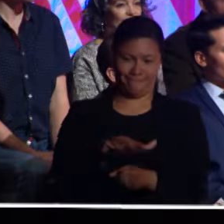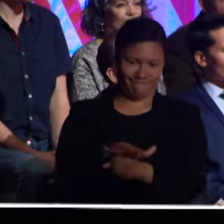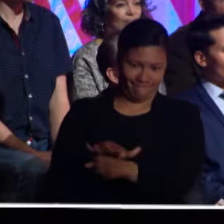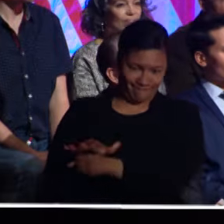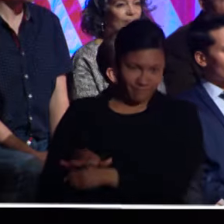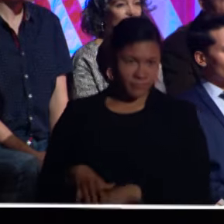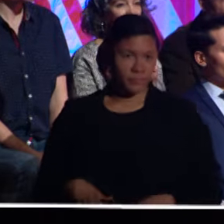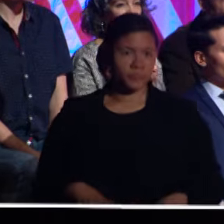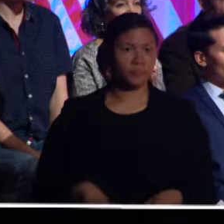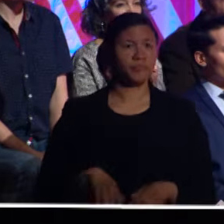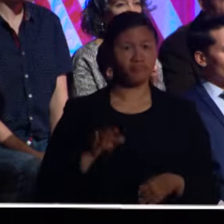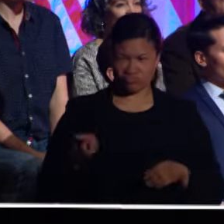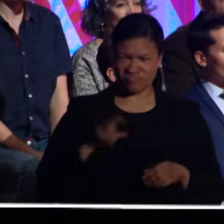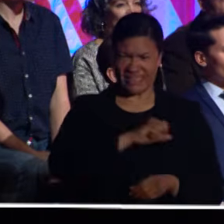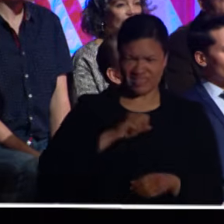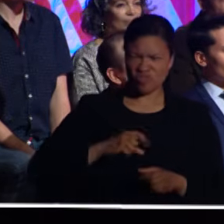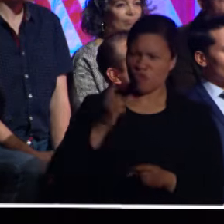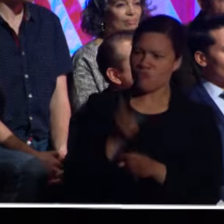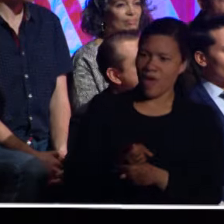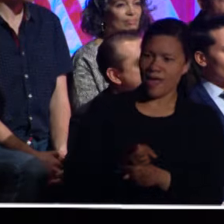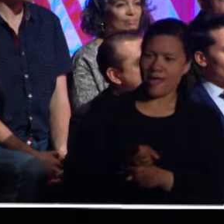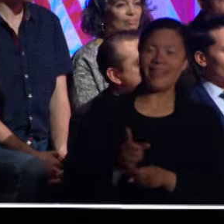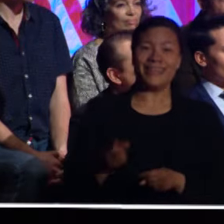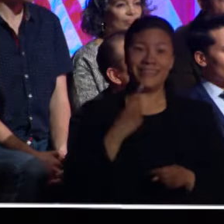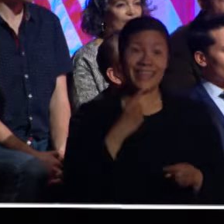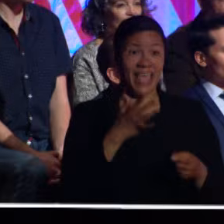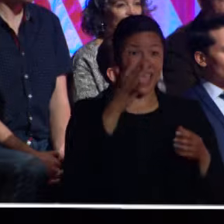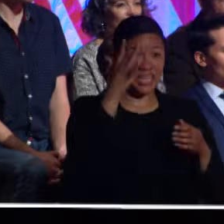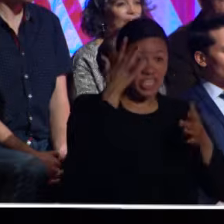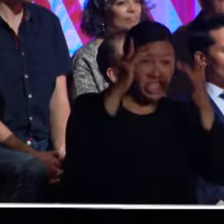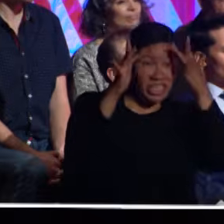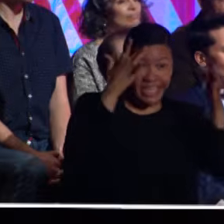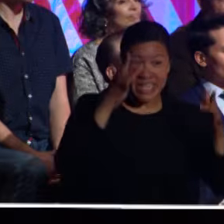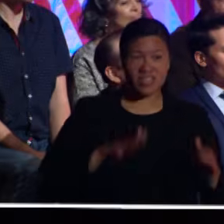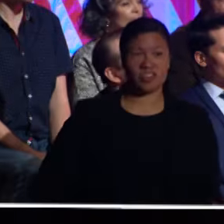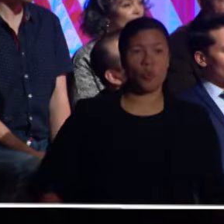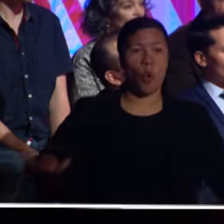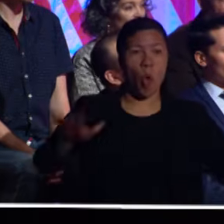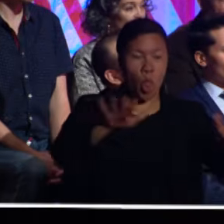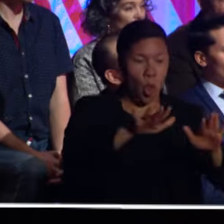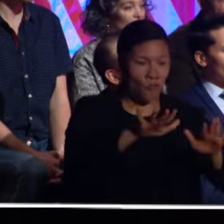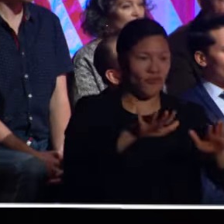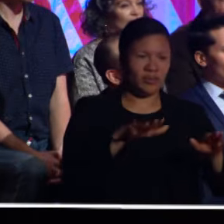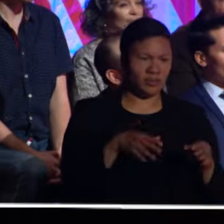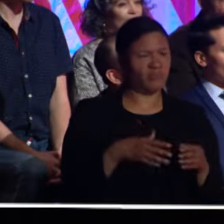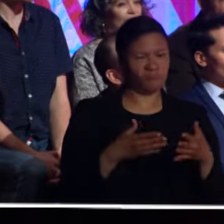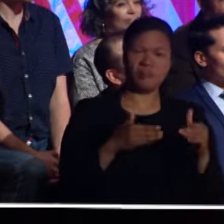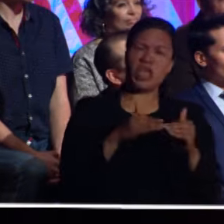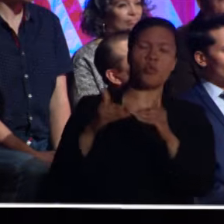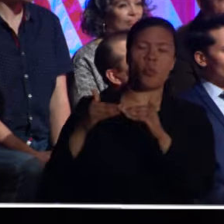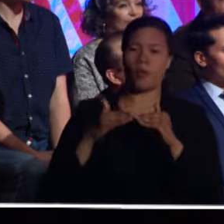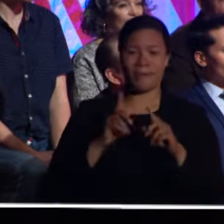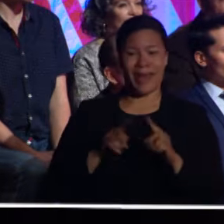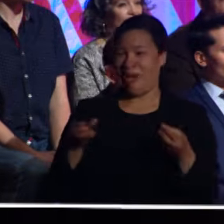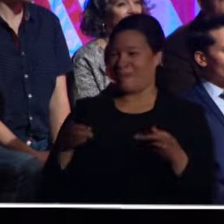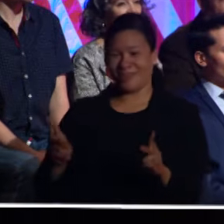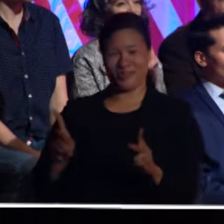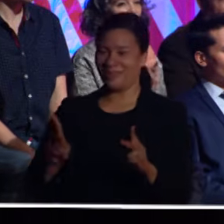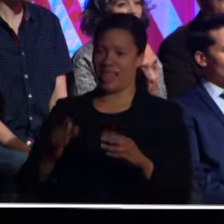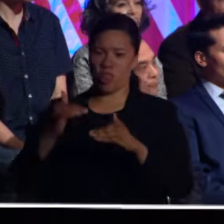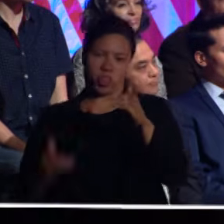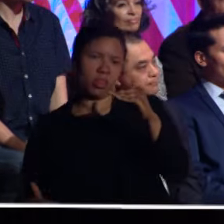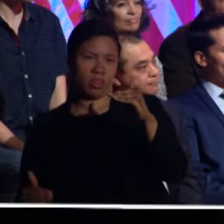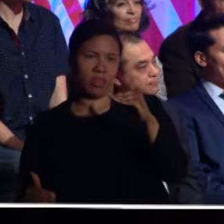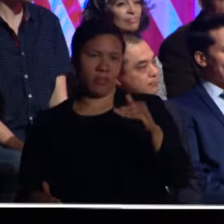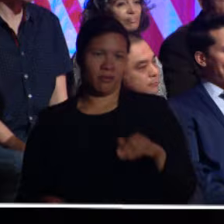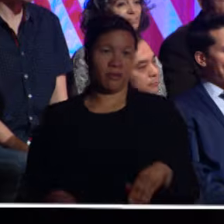he says that genius in this country is equally distributed, but opportunity is not. By